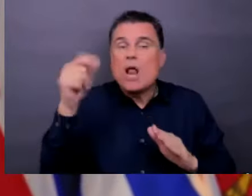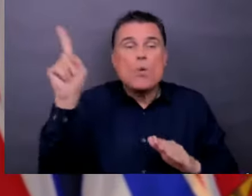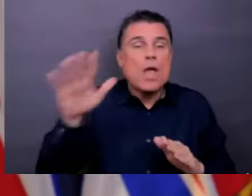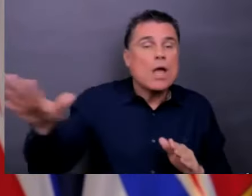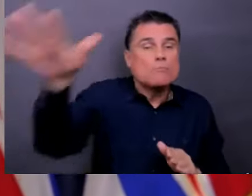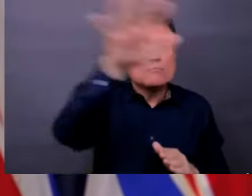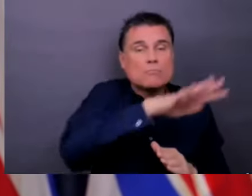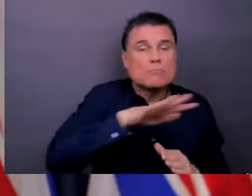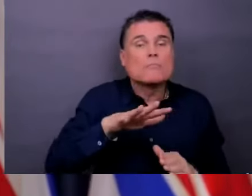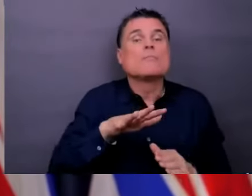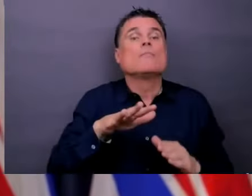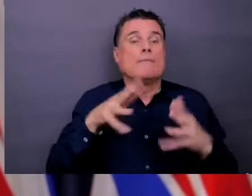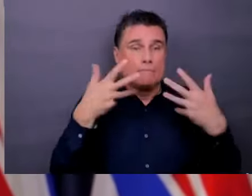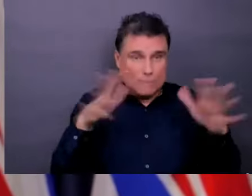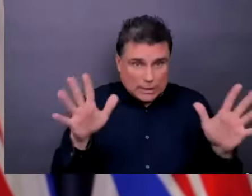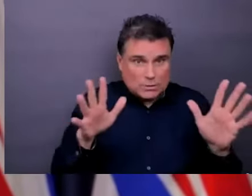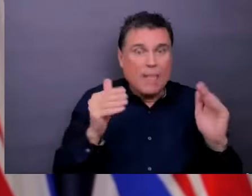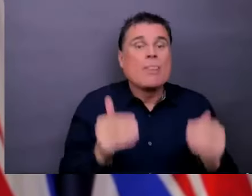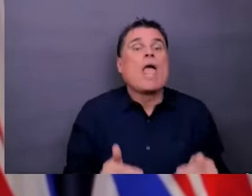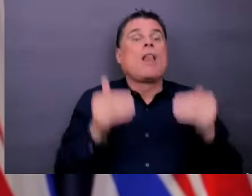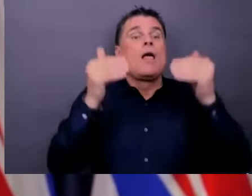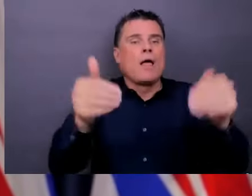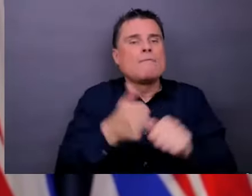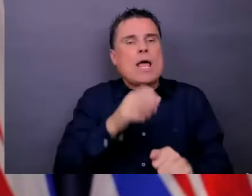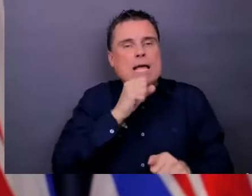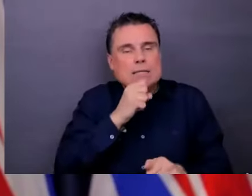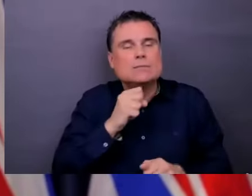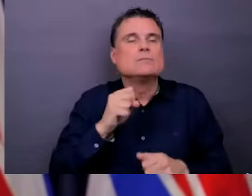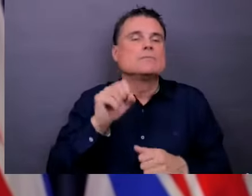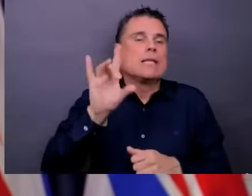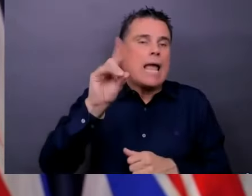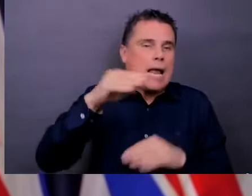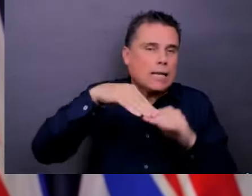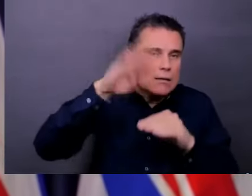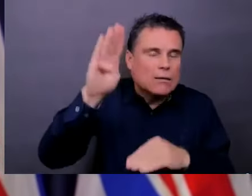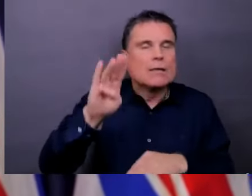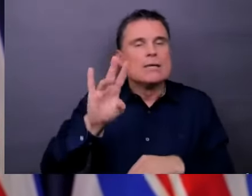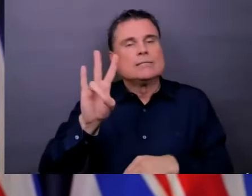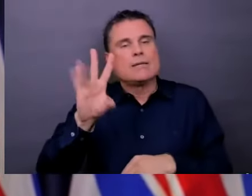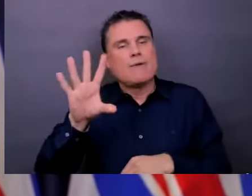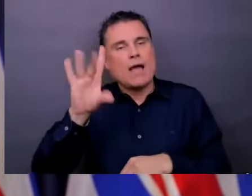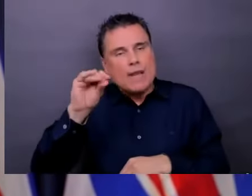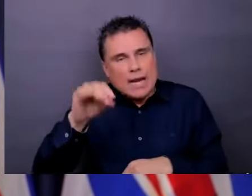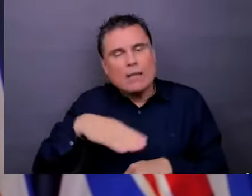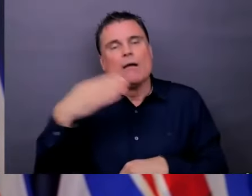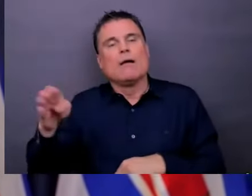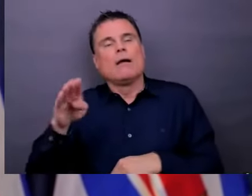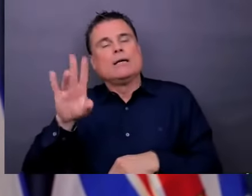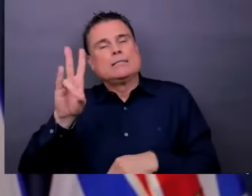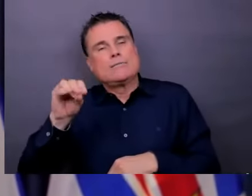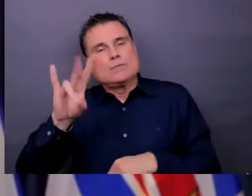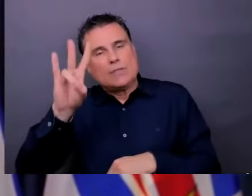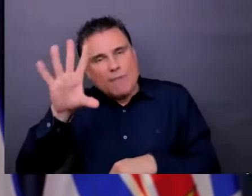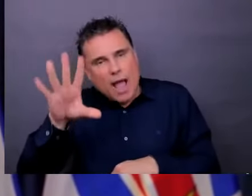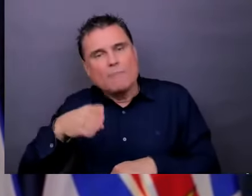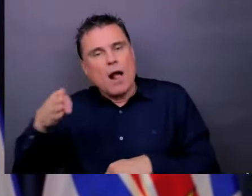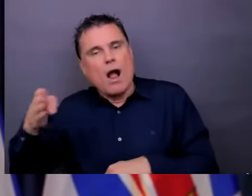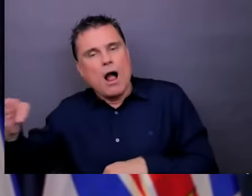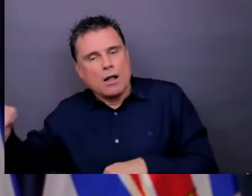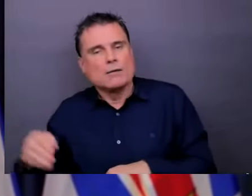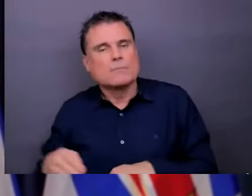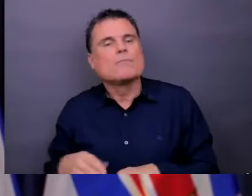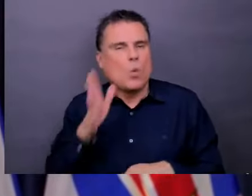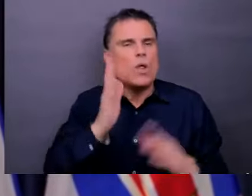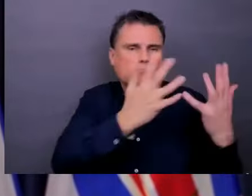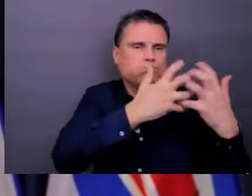I mean, the short answer is, of course, yes. It would be desirable to get more vaccine every day. Every person